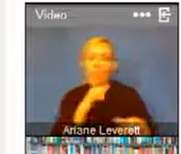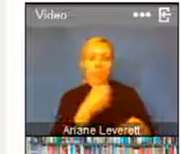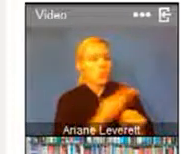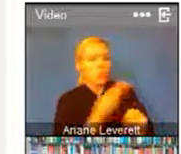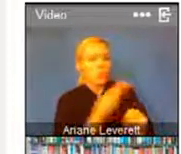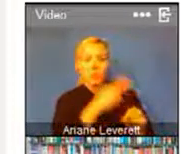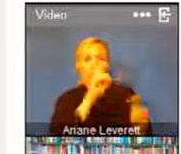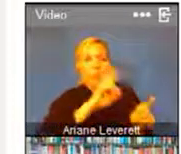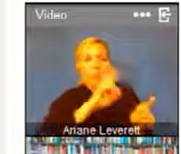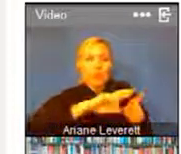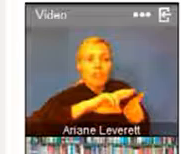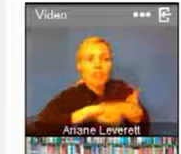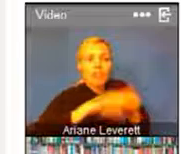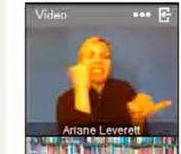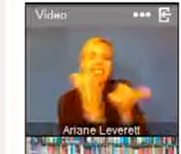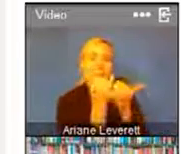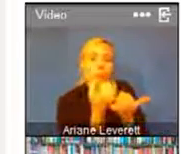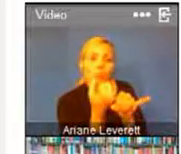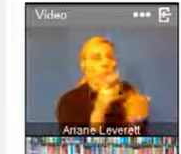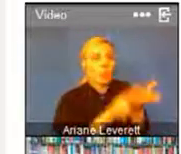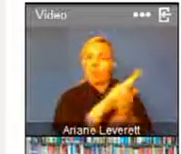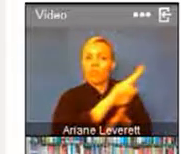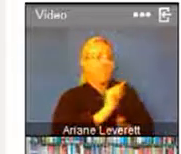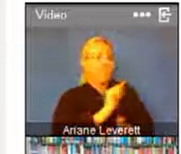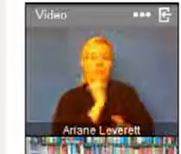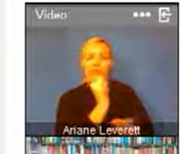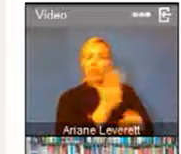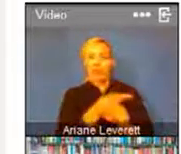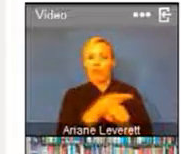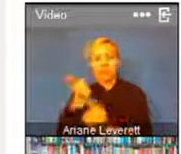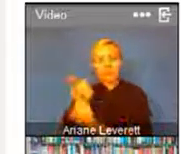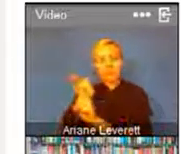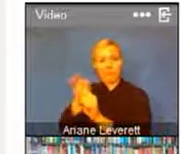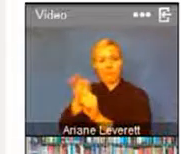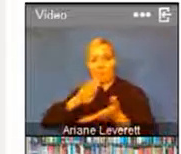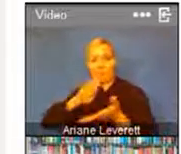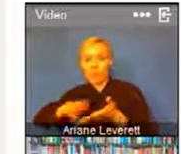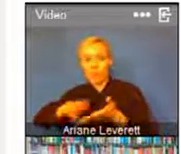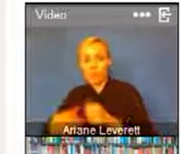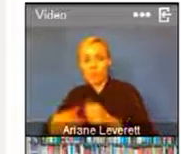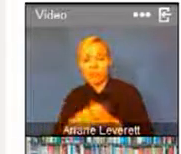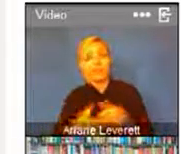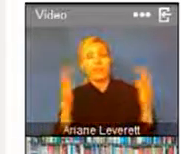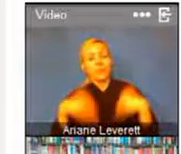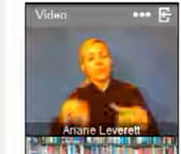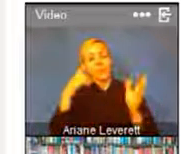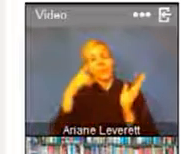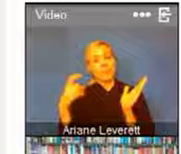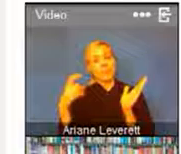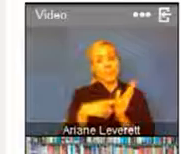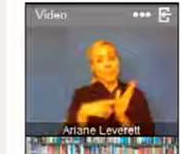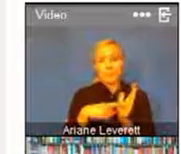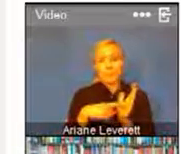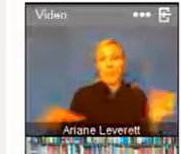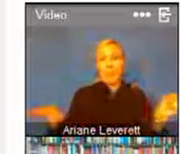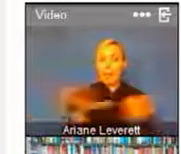organizations. They often use in-house capacity for research and data collection and less